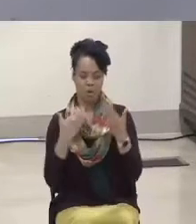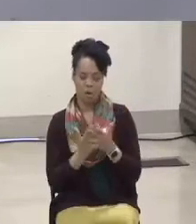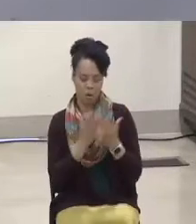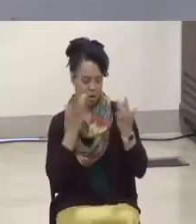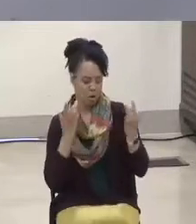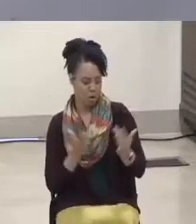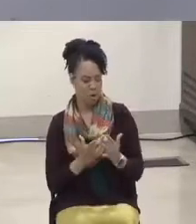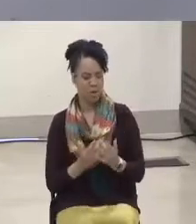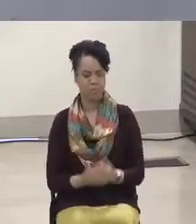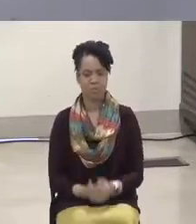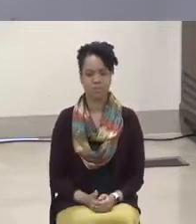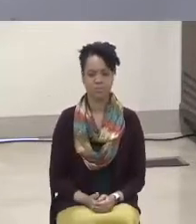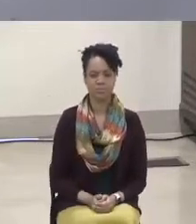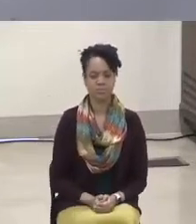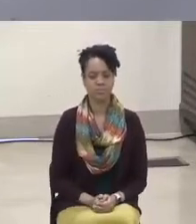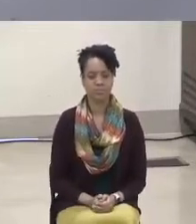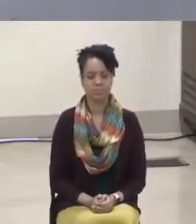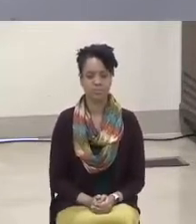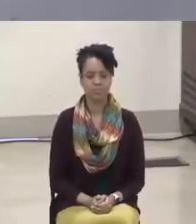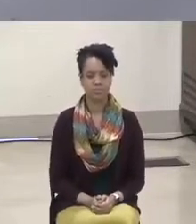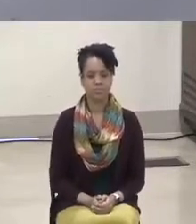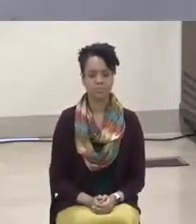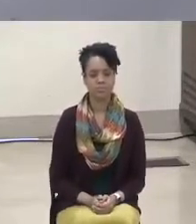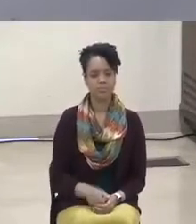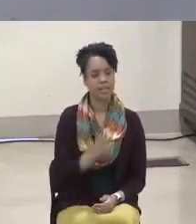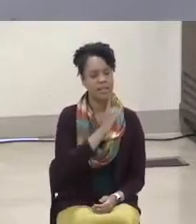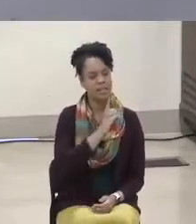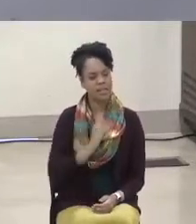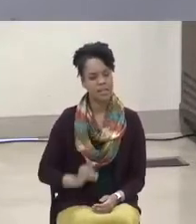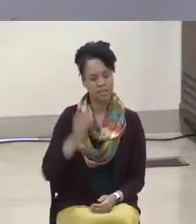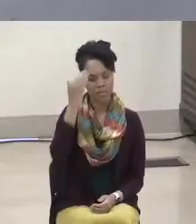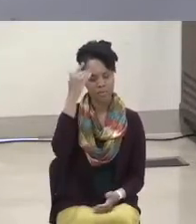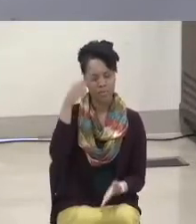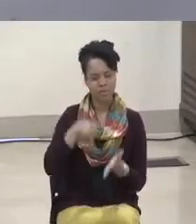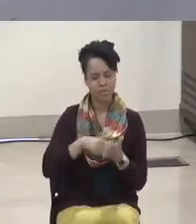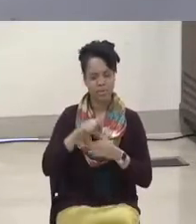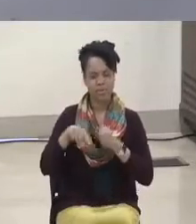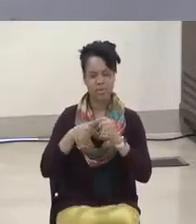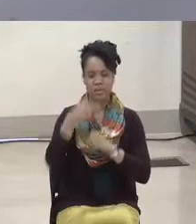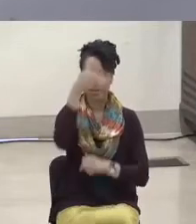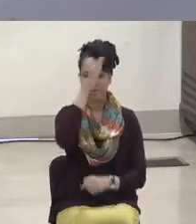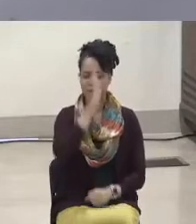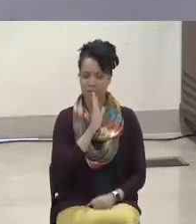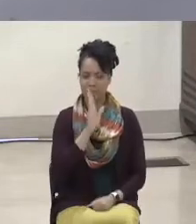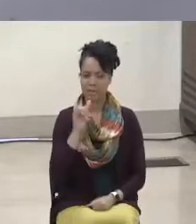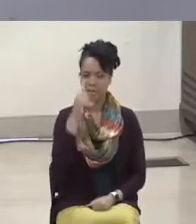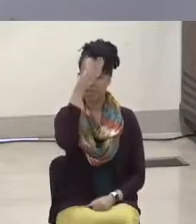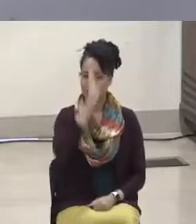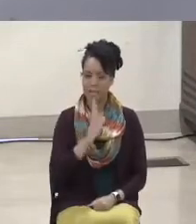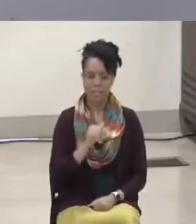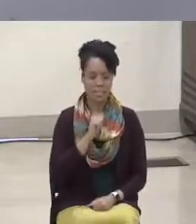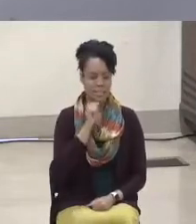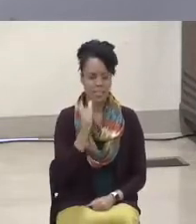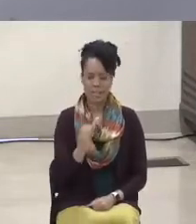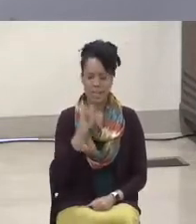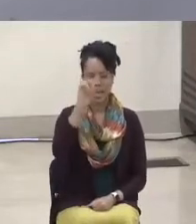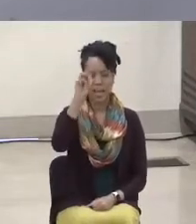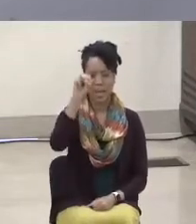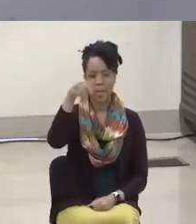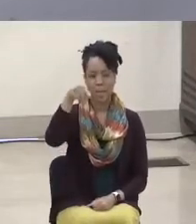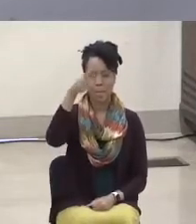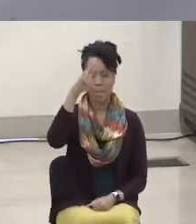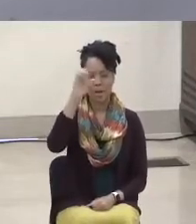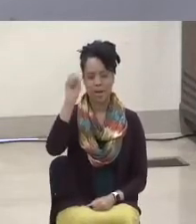el corazón de todos. David knew this about God, that God is not impressed